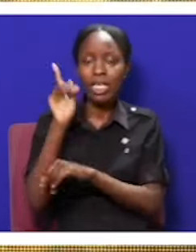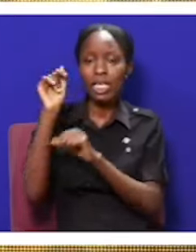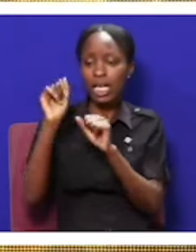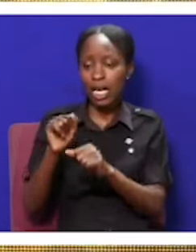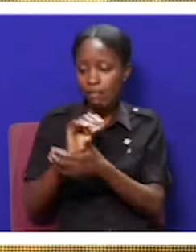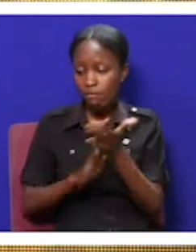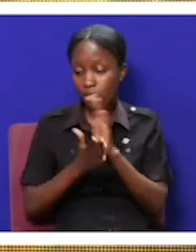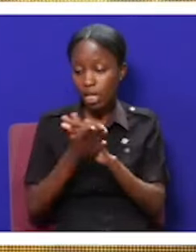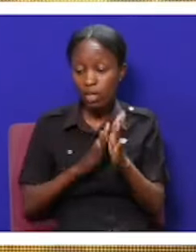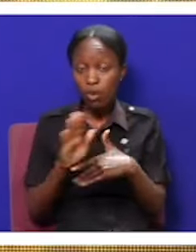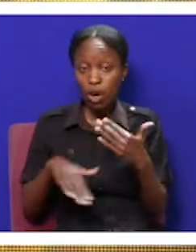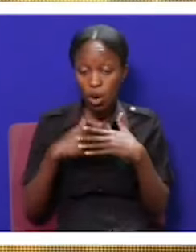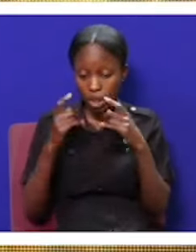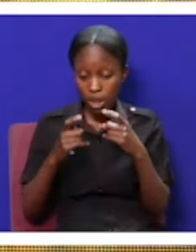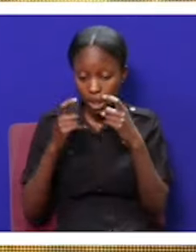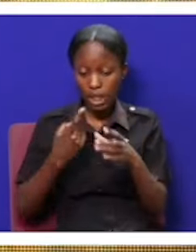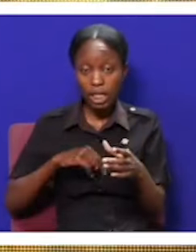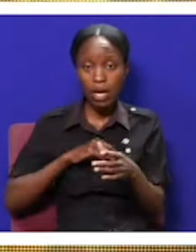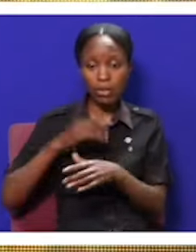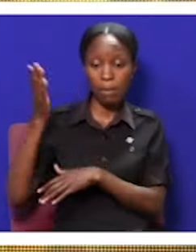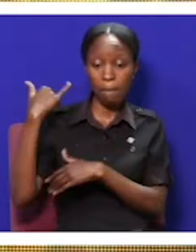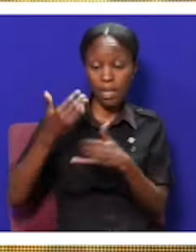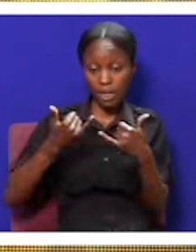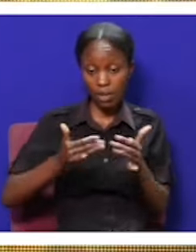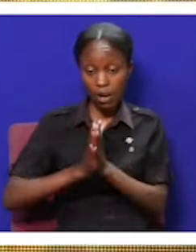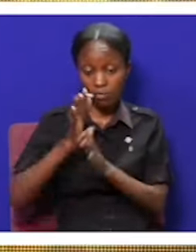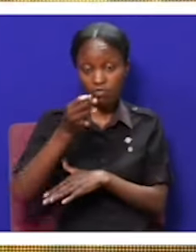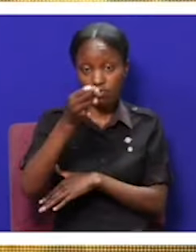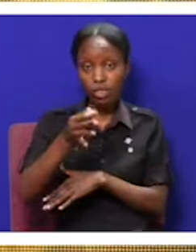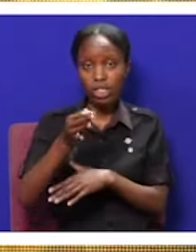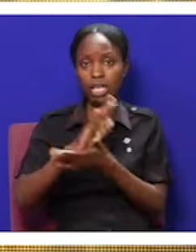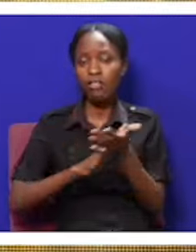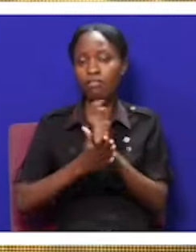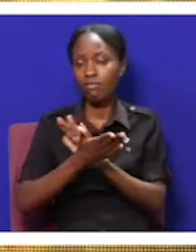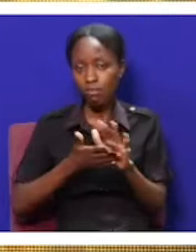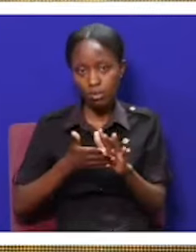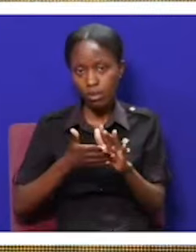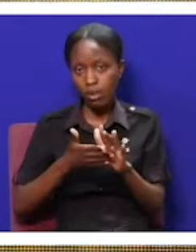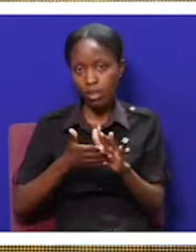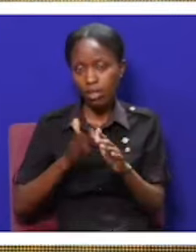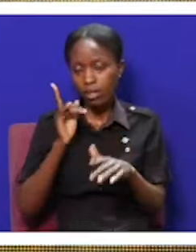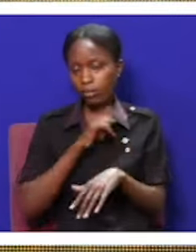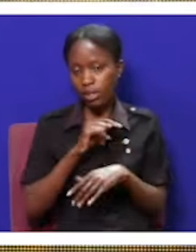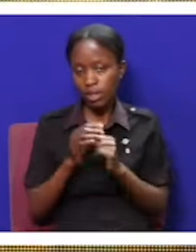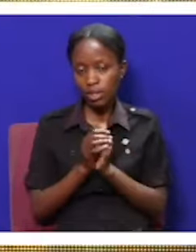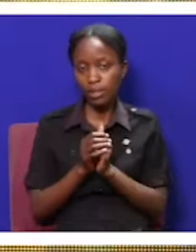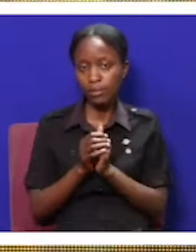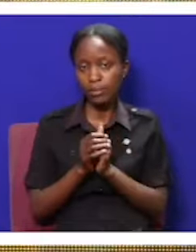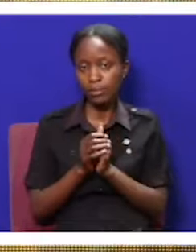and cast them forever into the sea of his forgiveness, it is remarkable, right? And